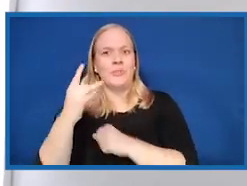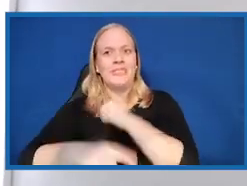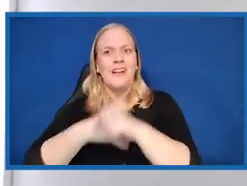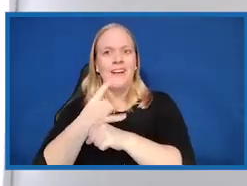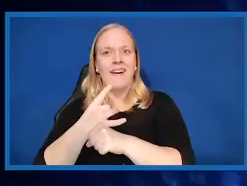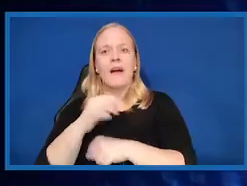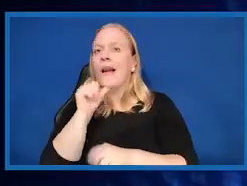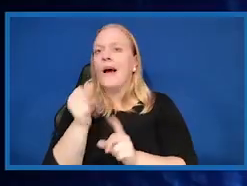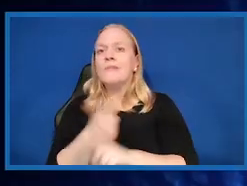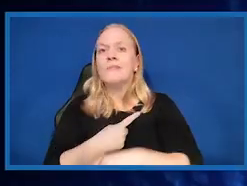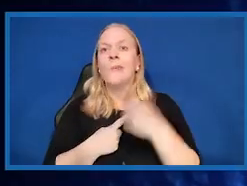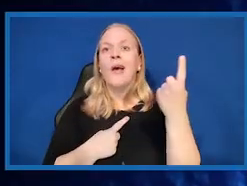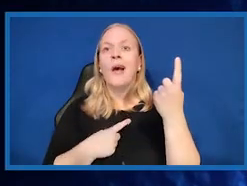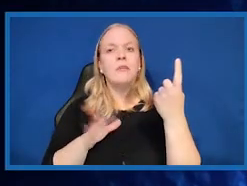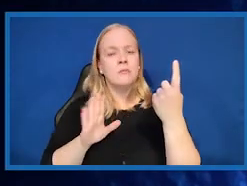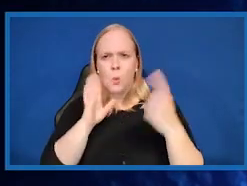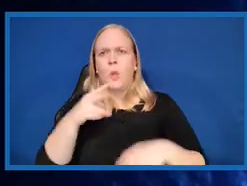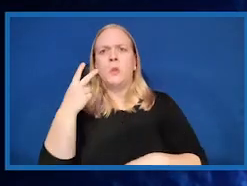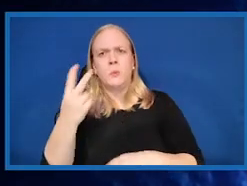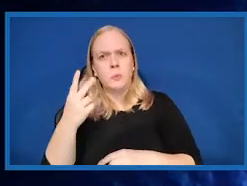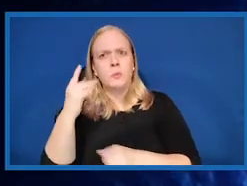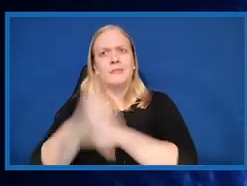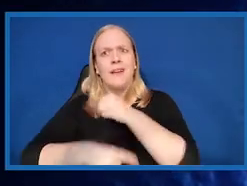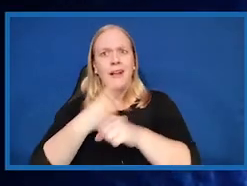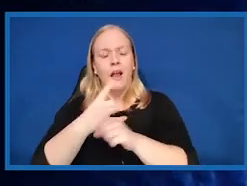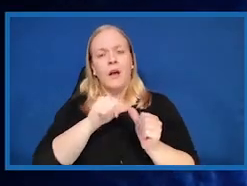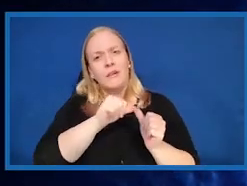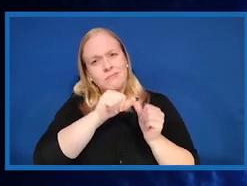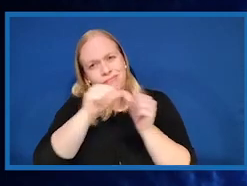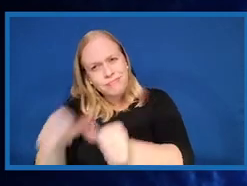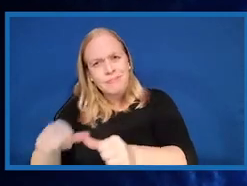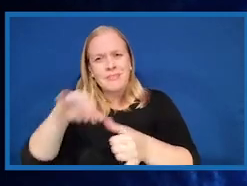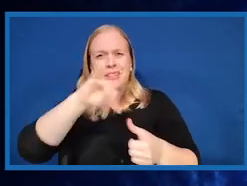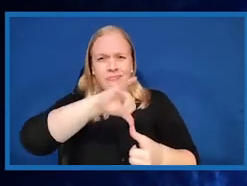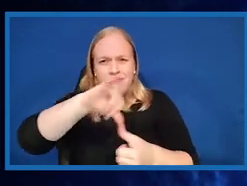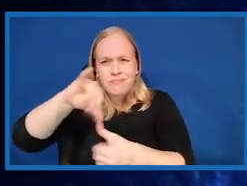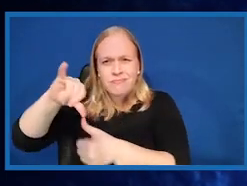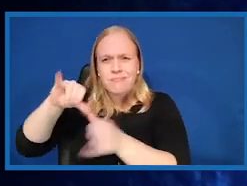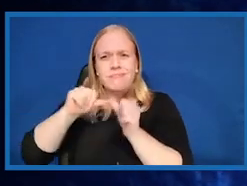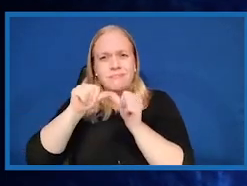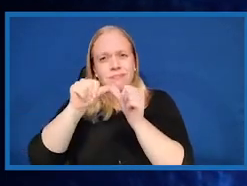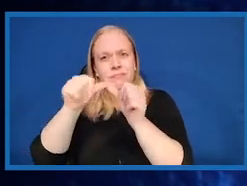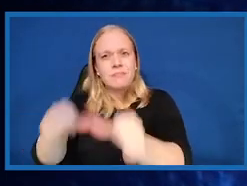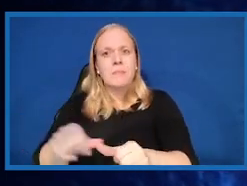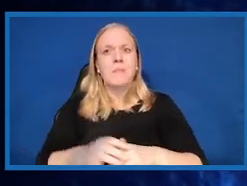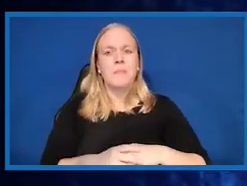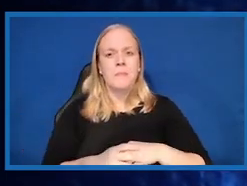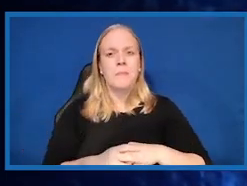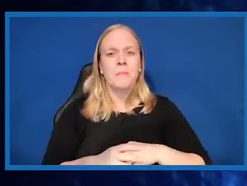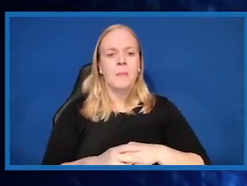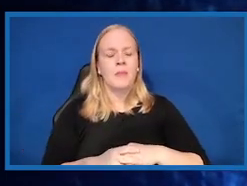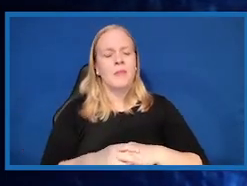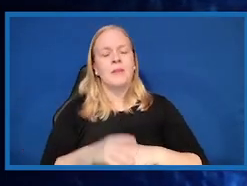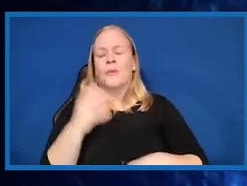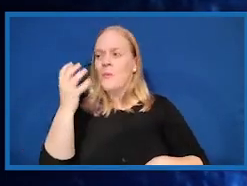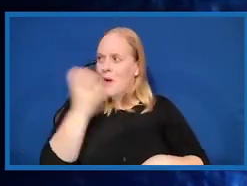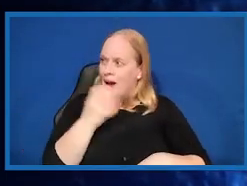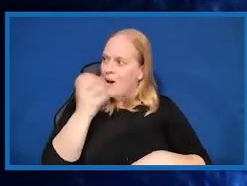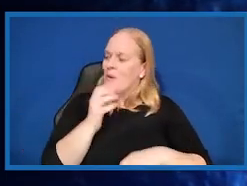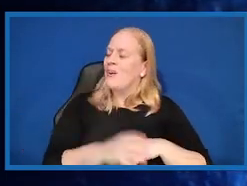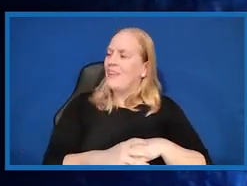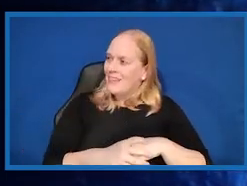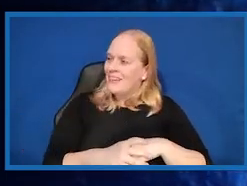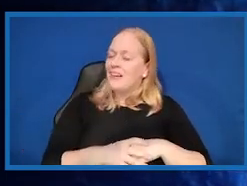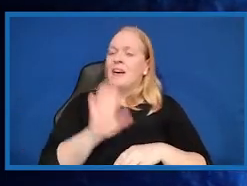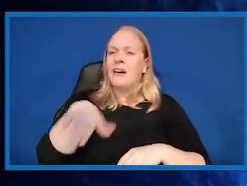one-off satellite, but two satellites to really establish and continue that. That's remarkable.